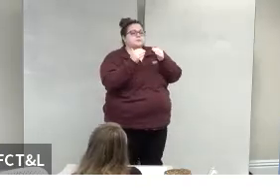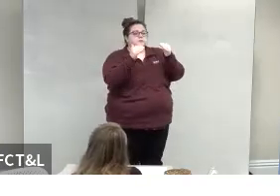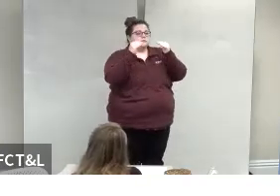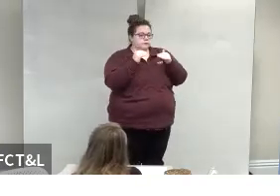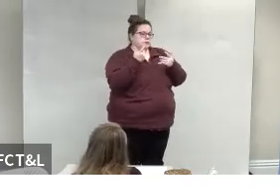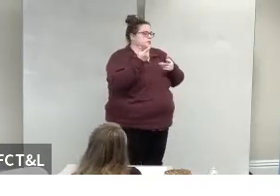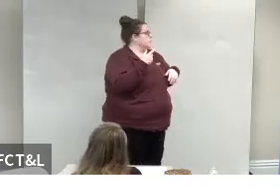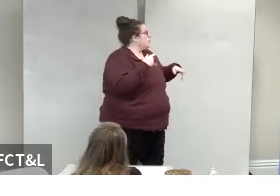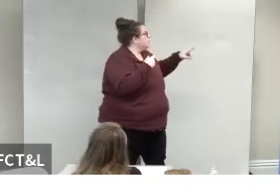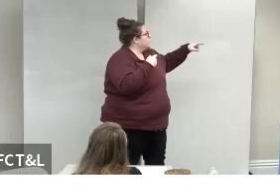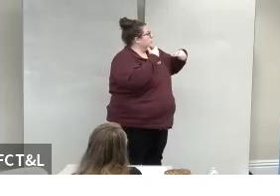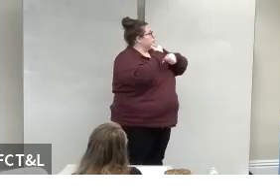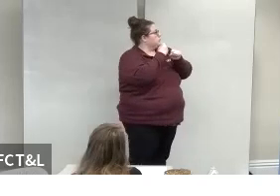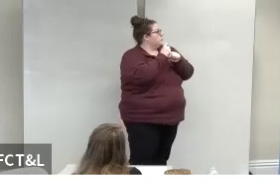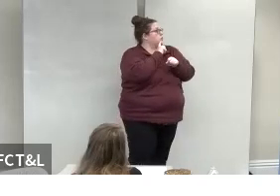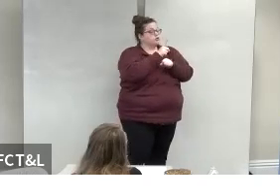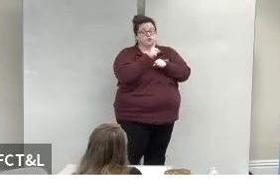background elsewhere.